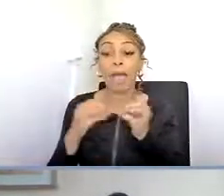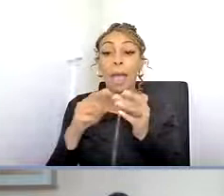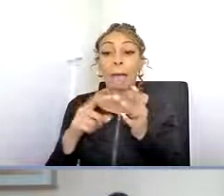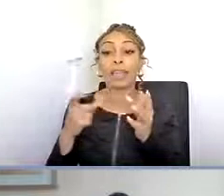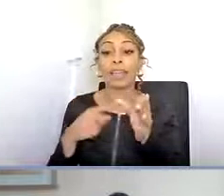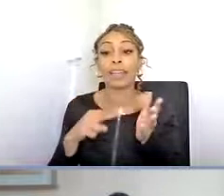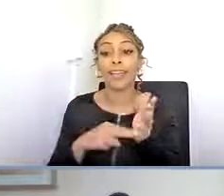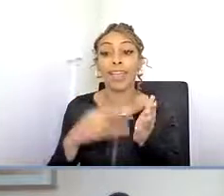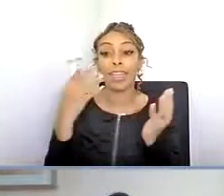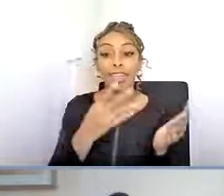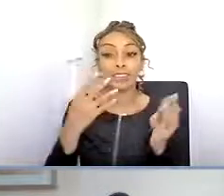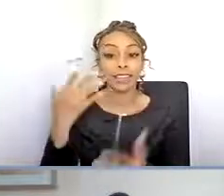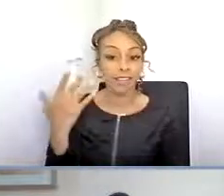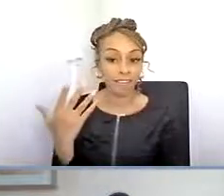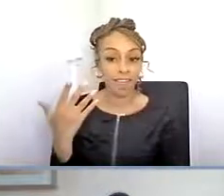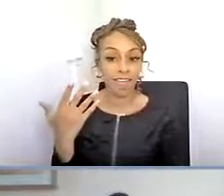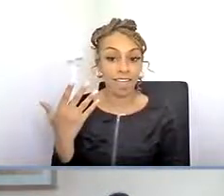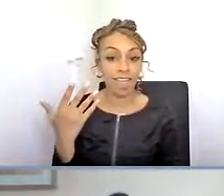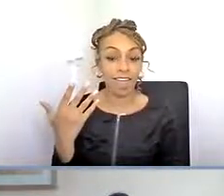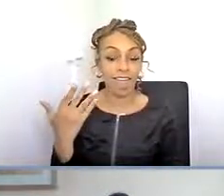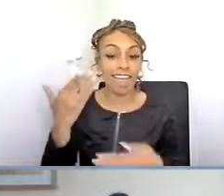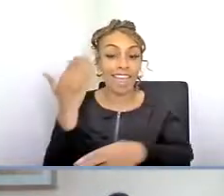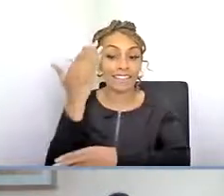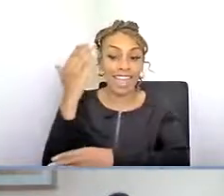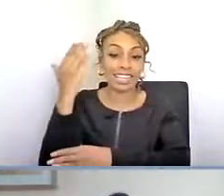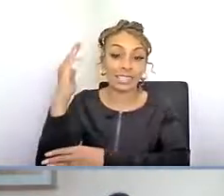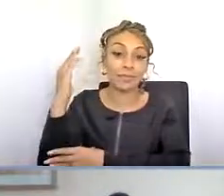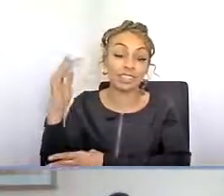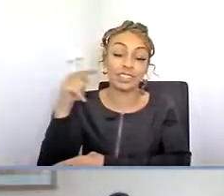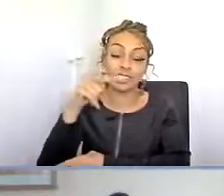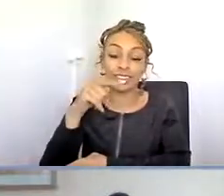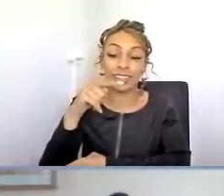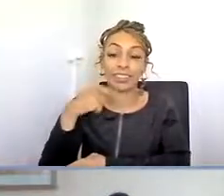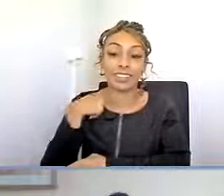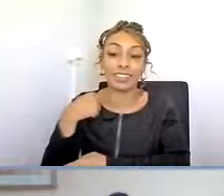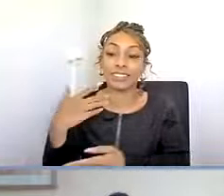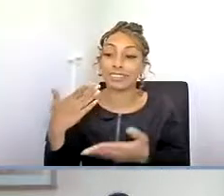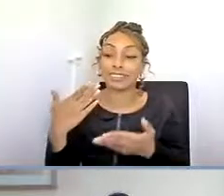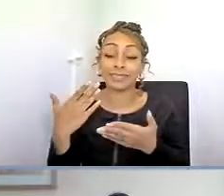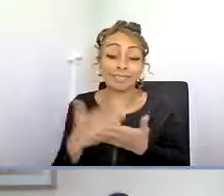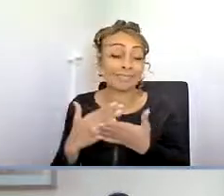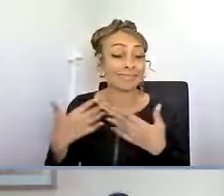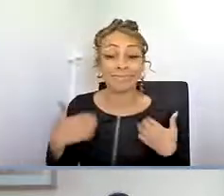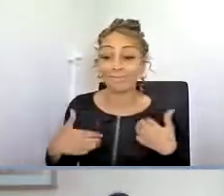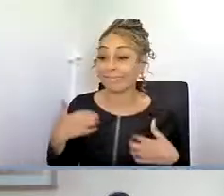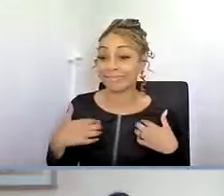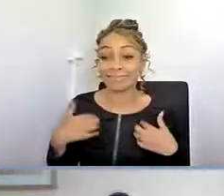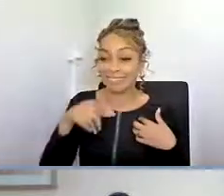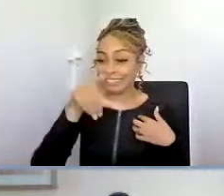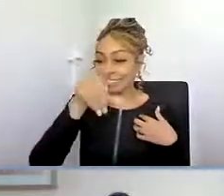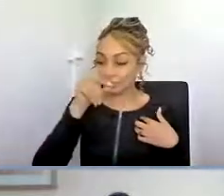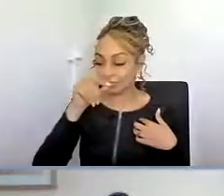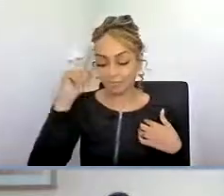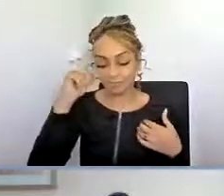1995 Carrington exhibition, and I'm really thrilled that this has been chosen to